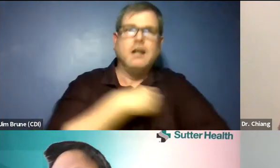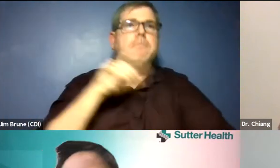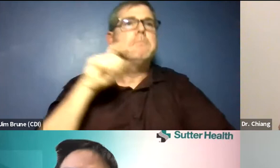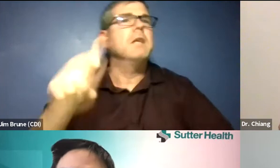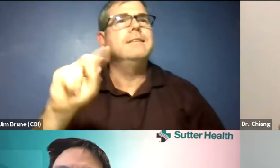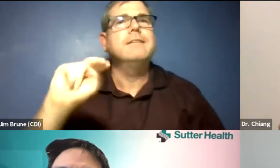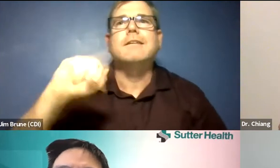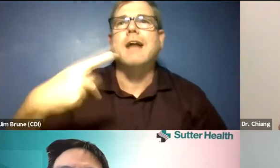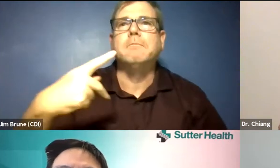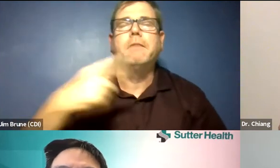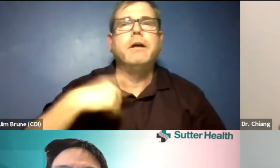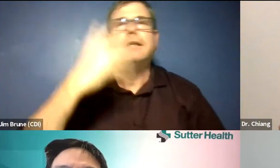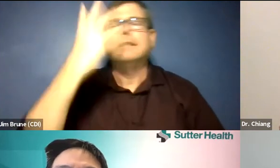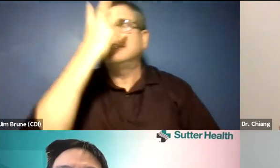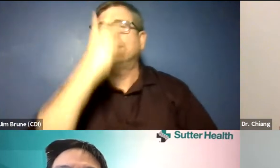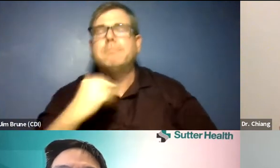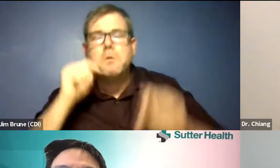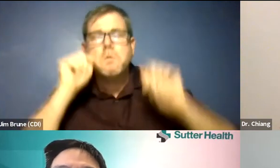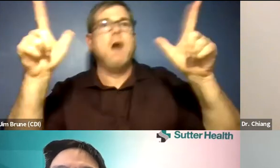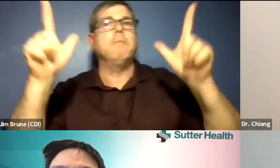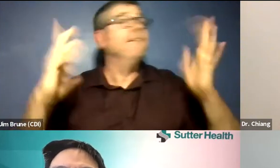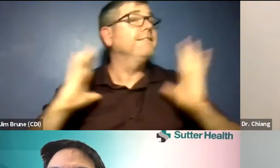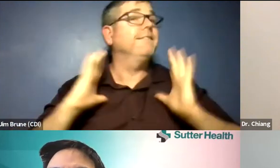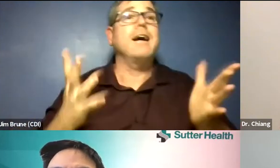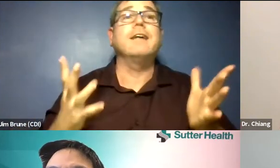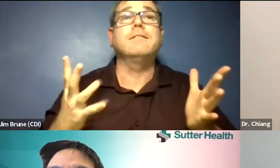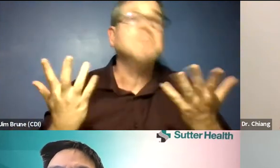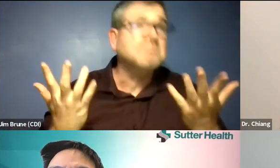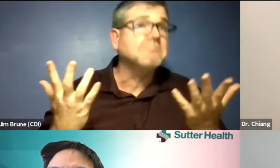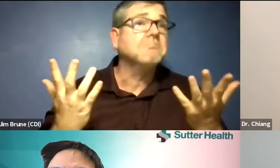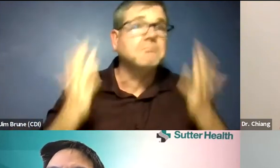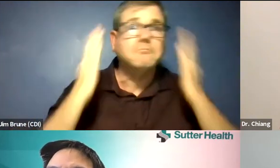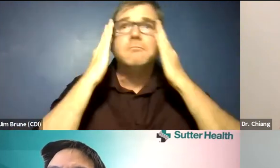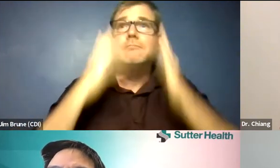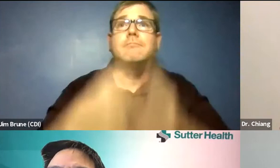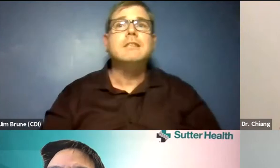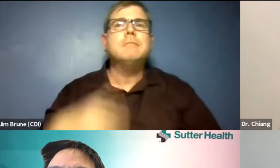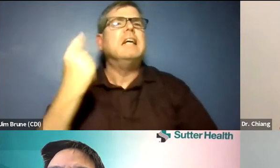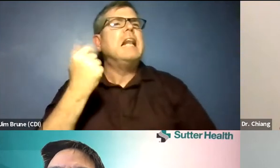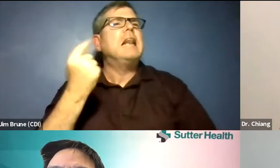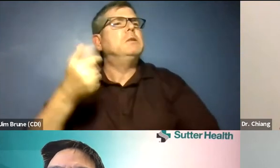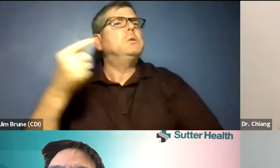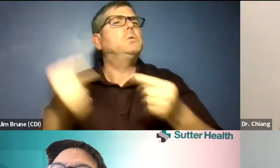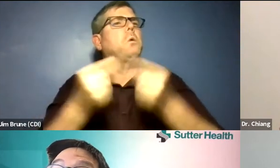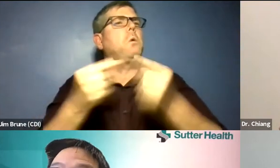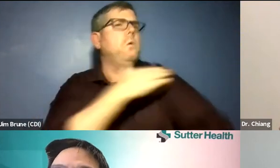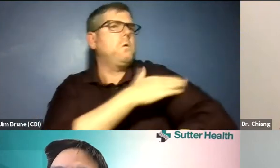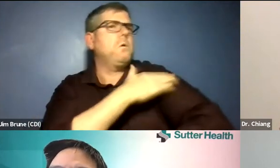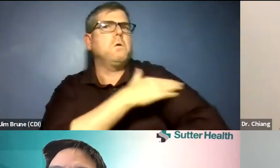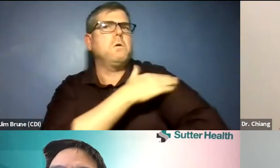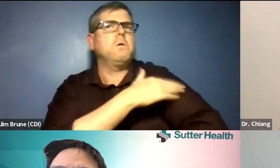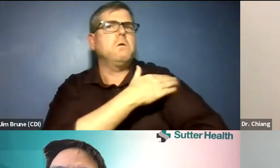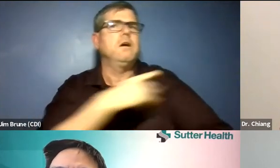had a little soreness in the arm the second dose, but really after a day, it was back to normal. So I was very